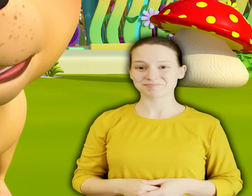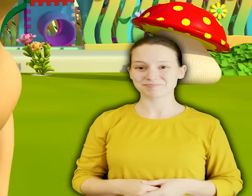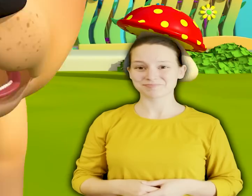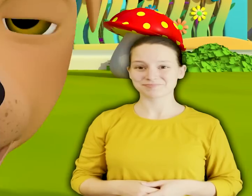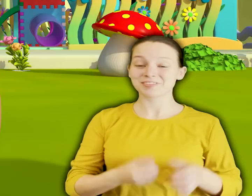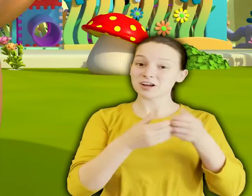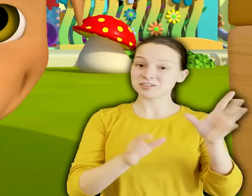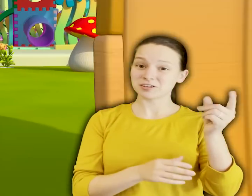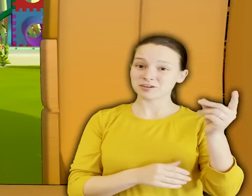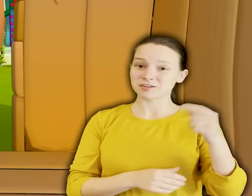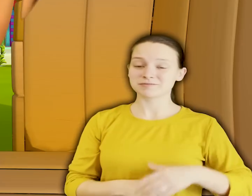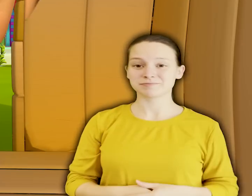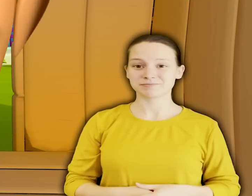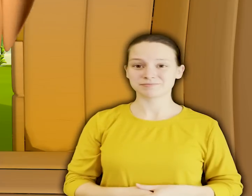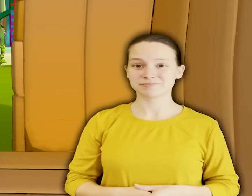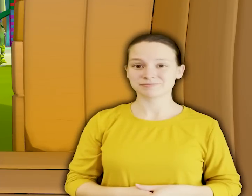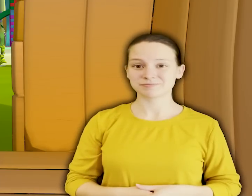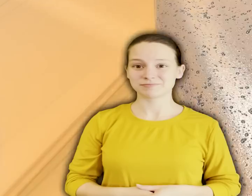Free lost